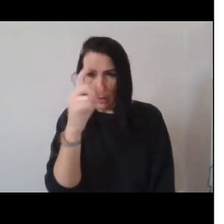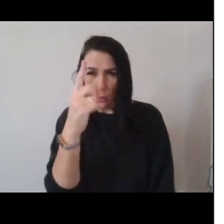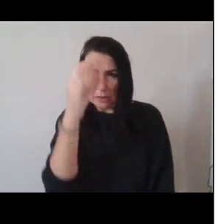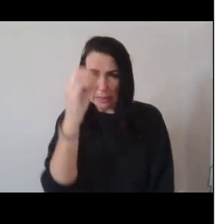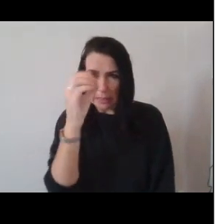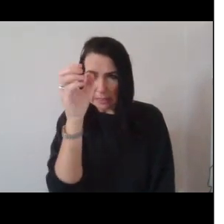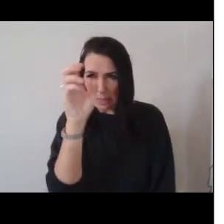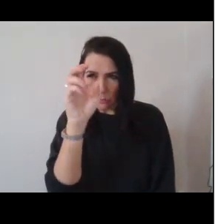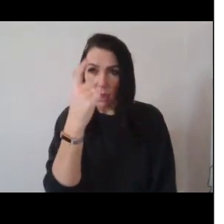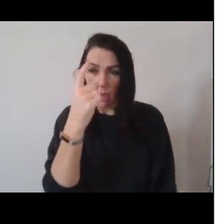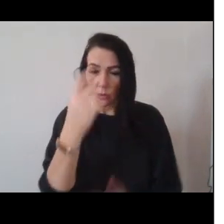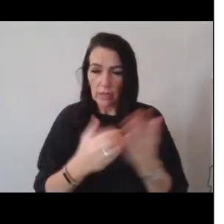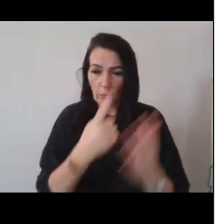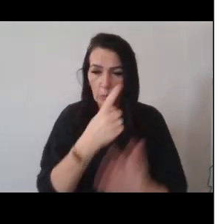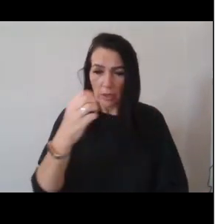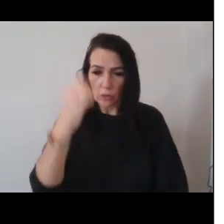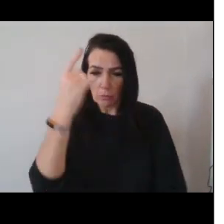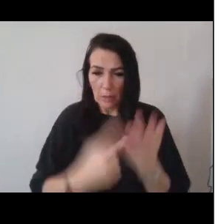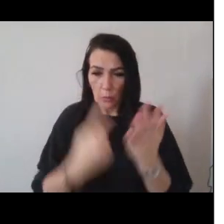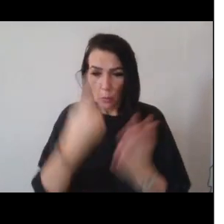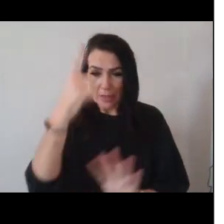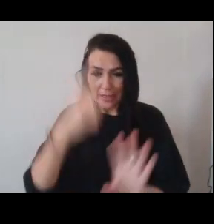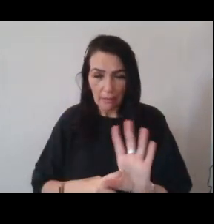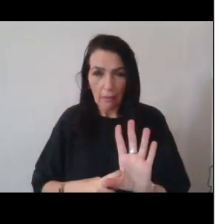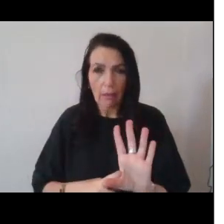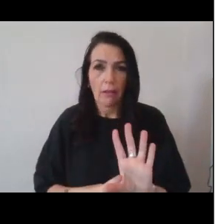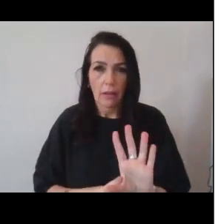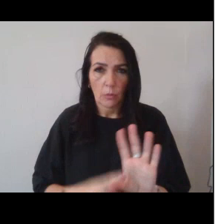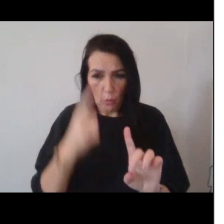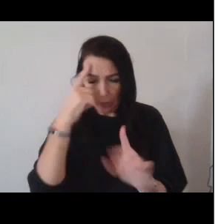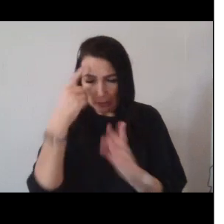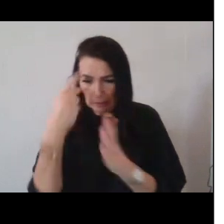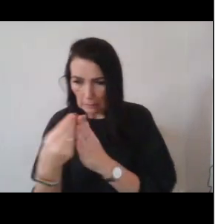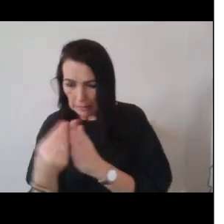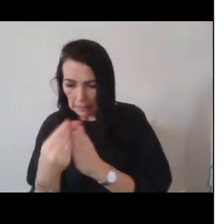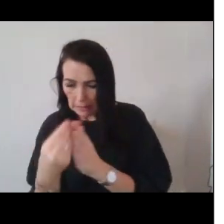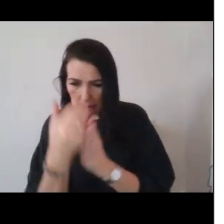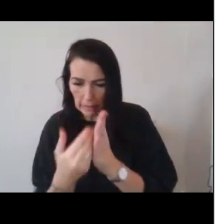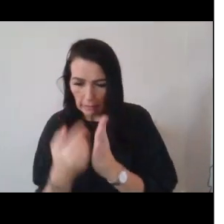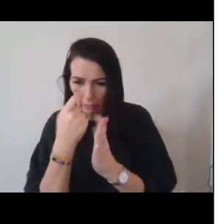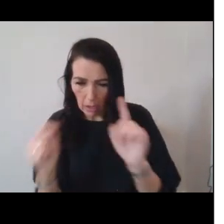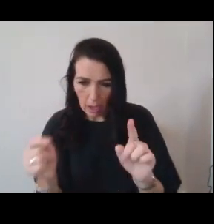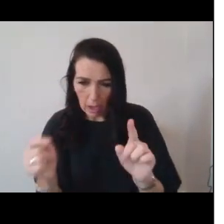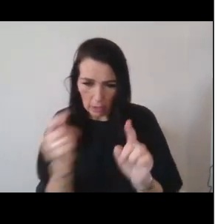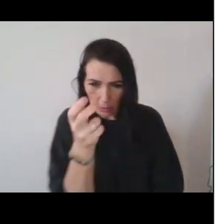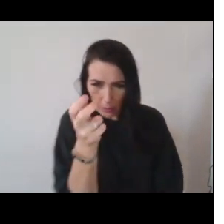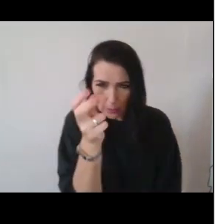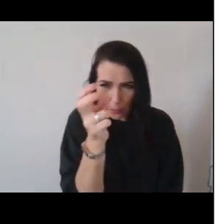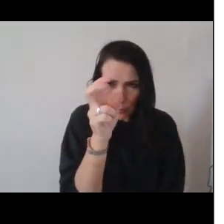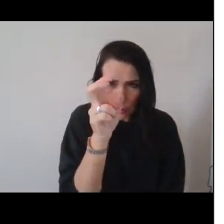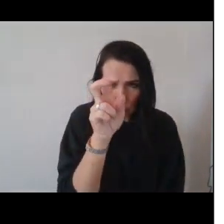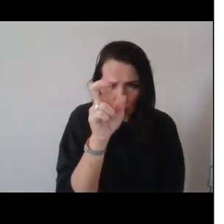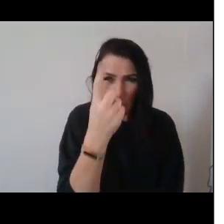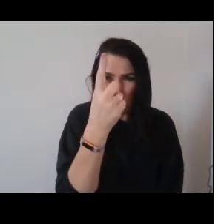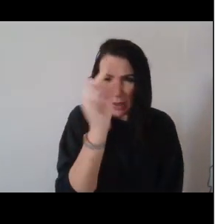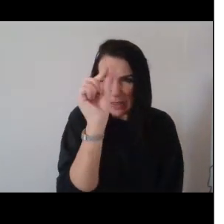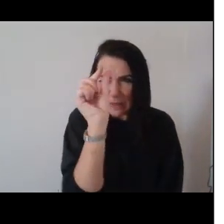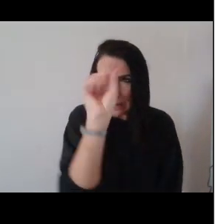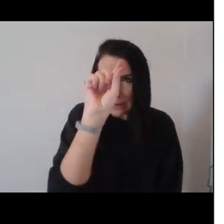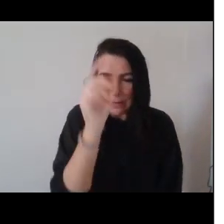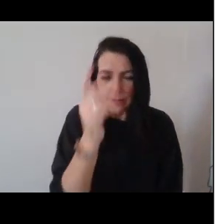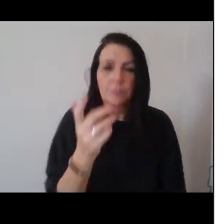save £100 a year. When I see it converted into monetary terms and perhaps kilos of carbon, then that can make it more real for me,